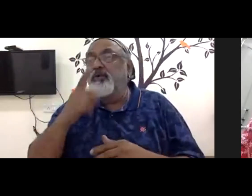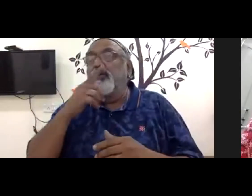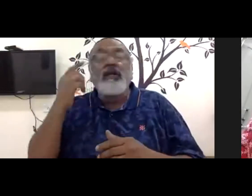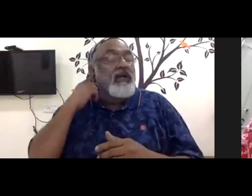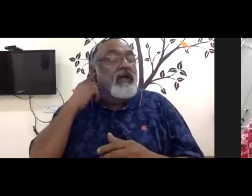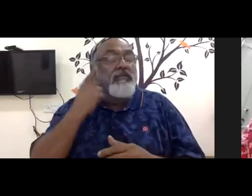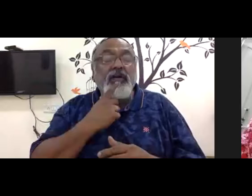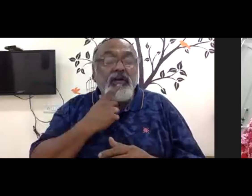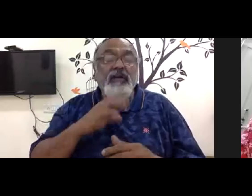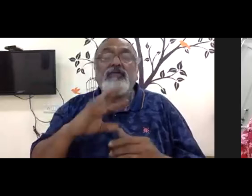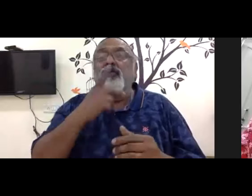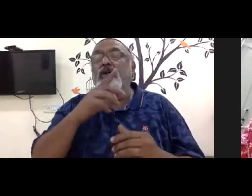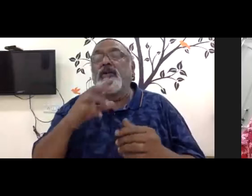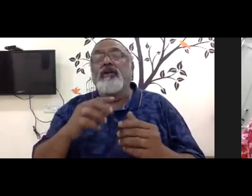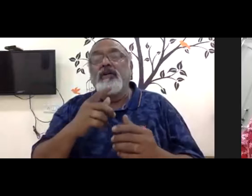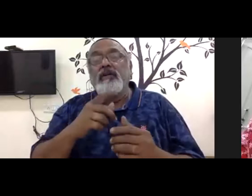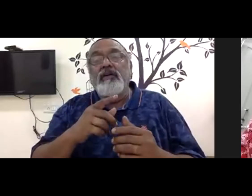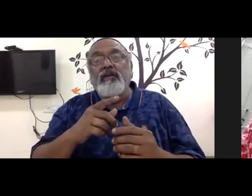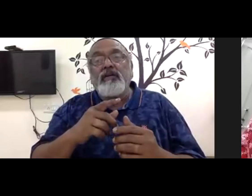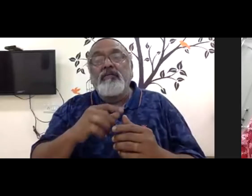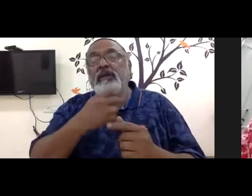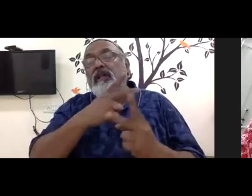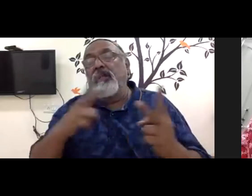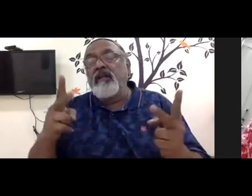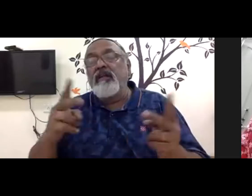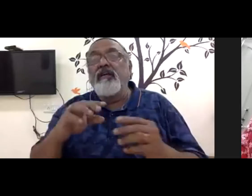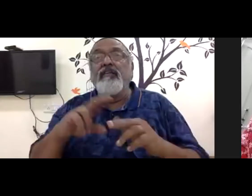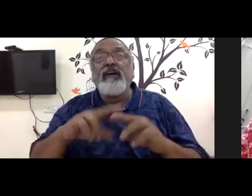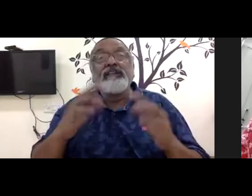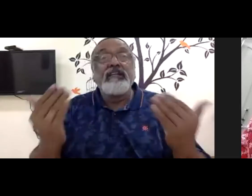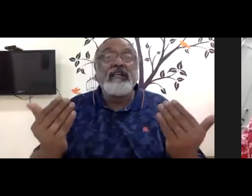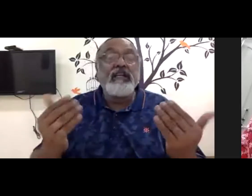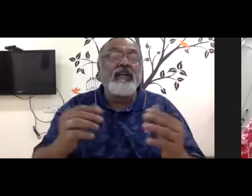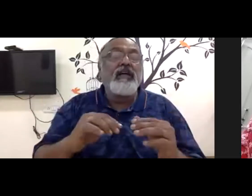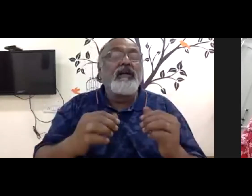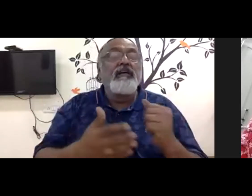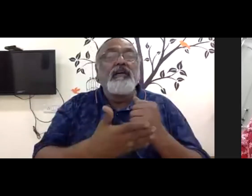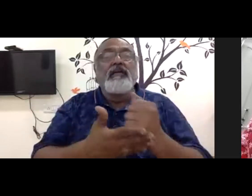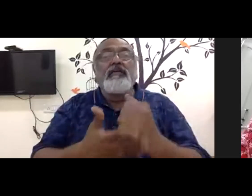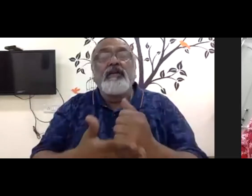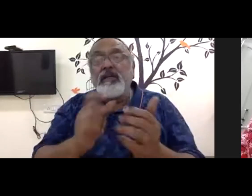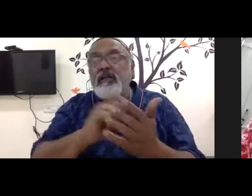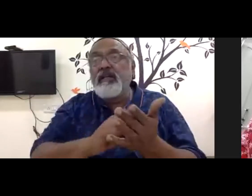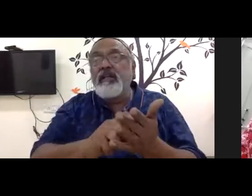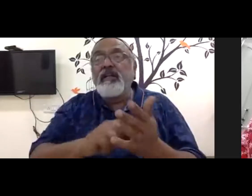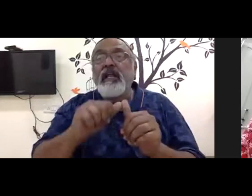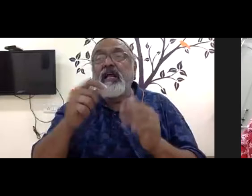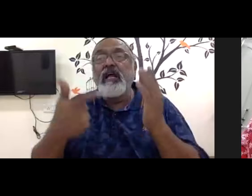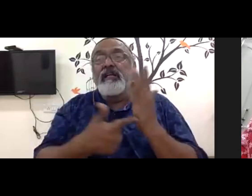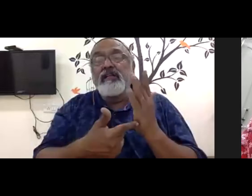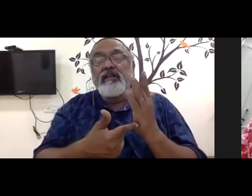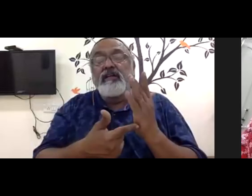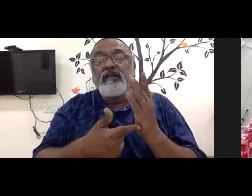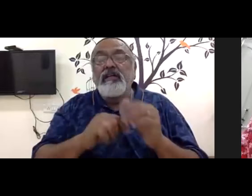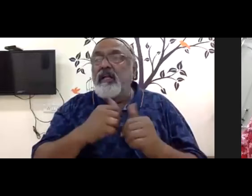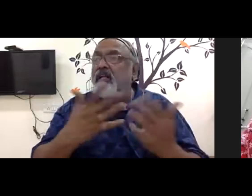impaired, and these all these facilities which were talked or written in these conventions. So, is